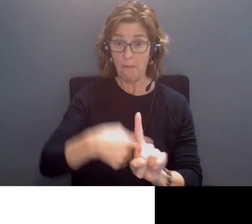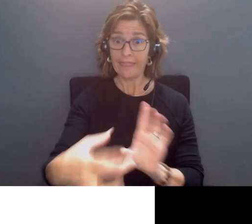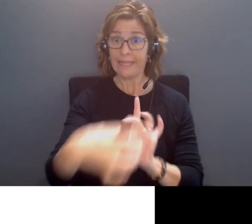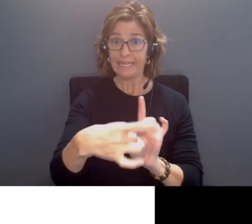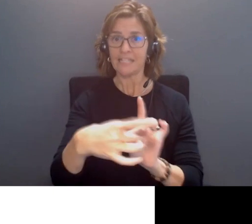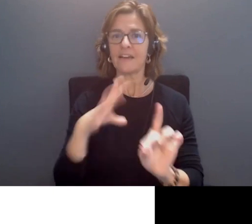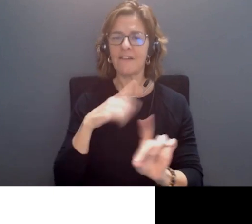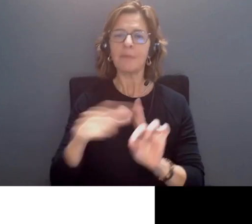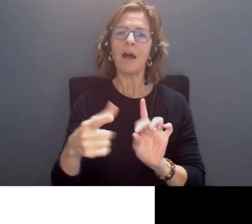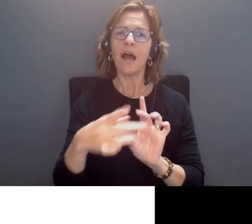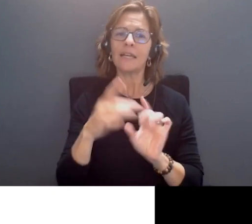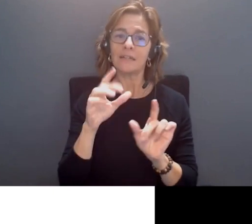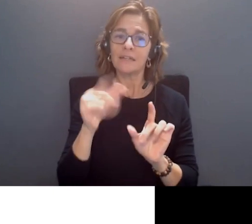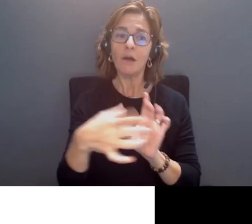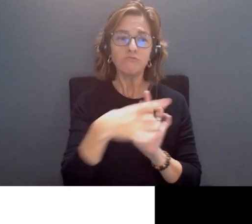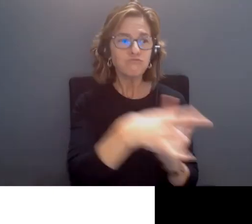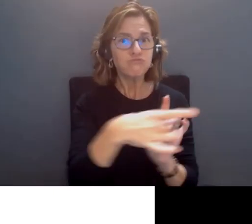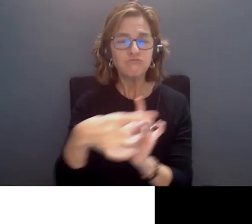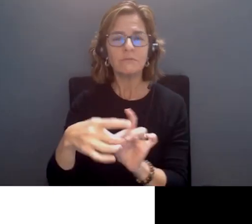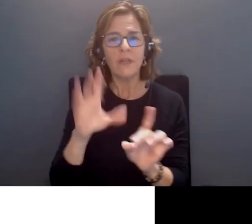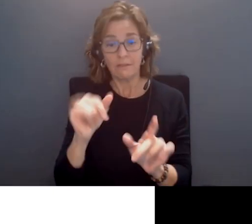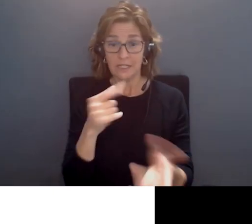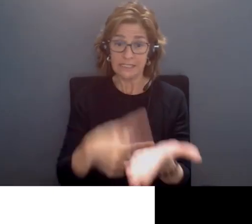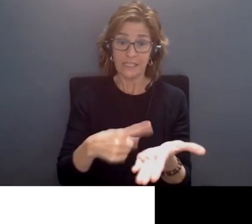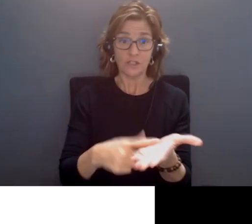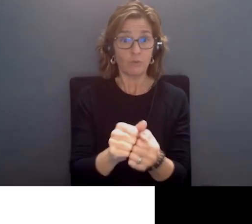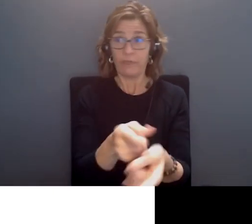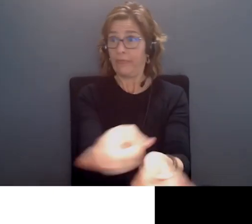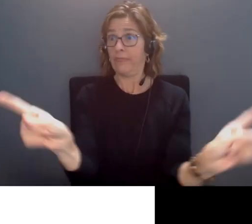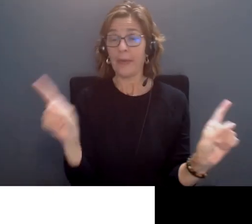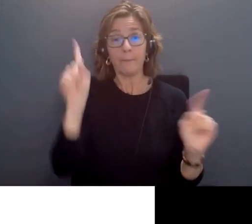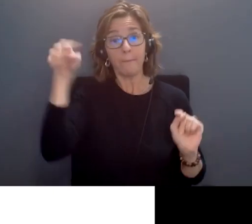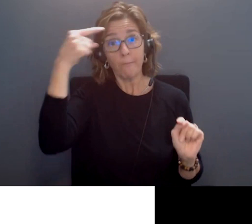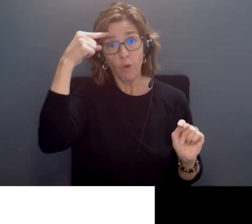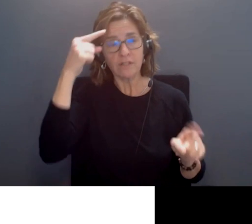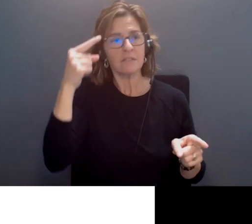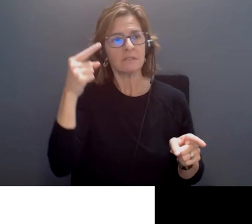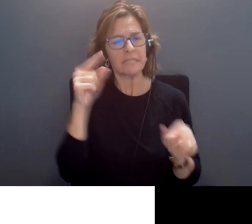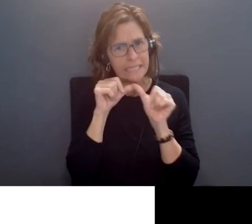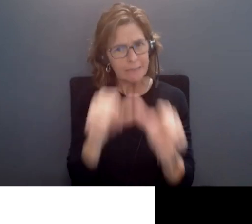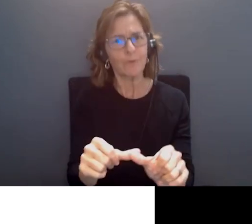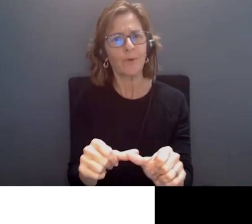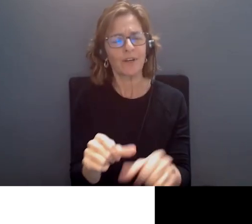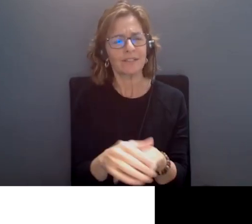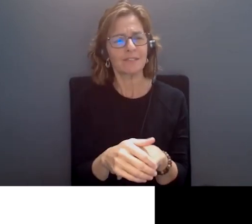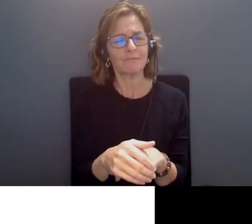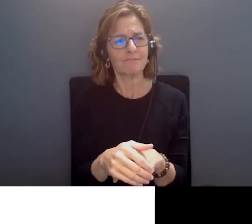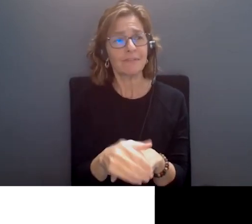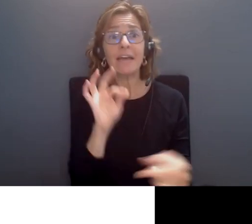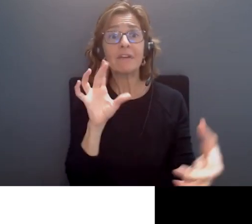that conversation going. So, how do you promote your services to employers you connect